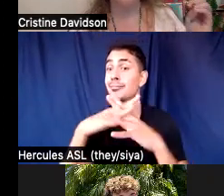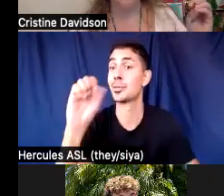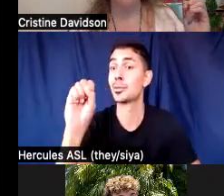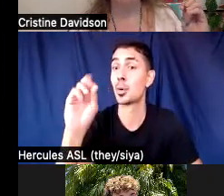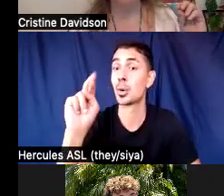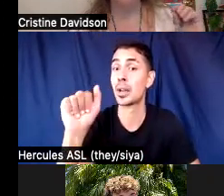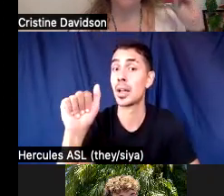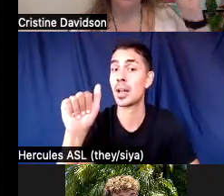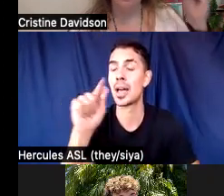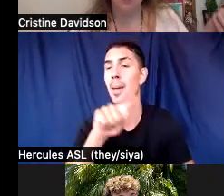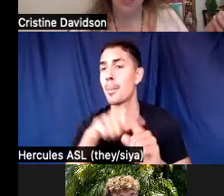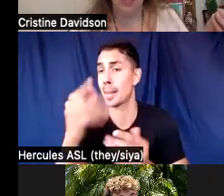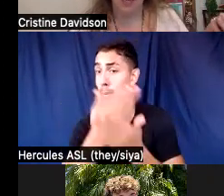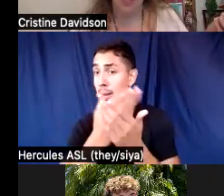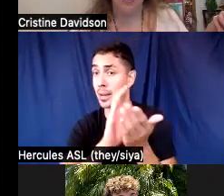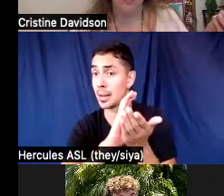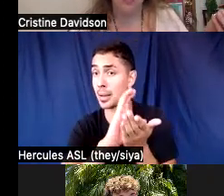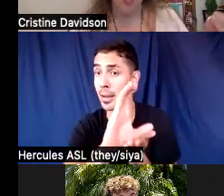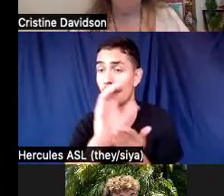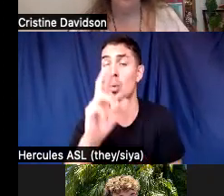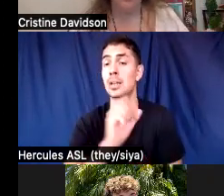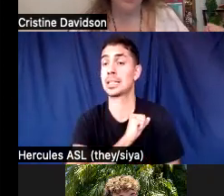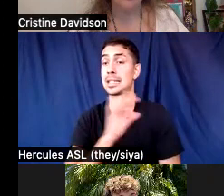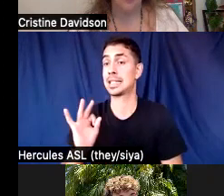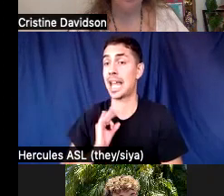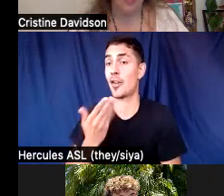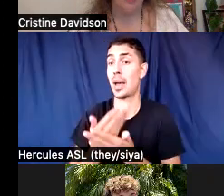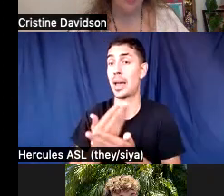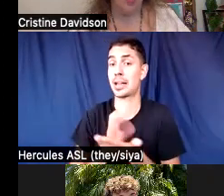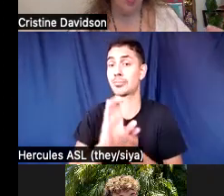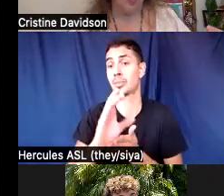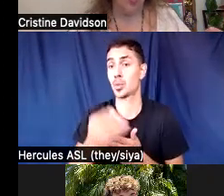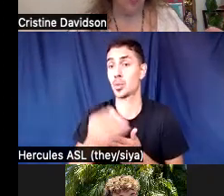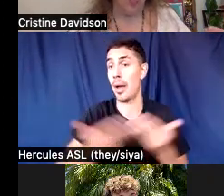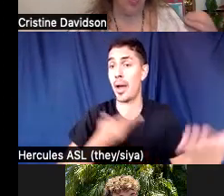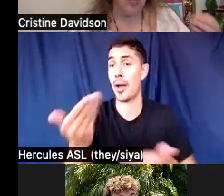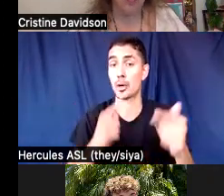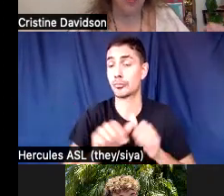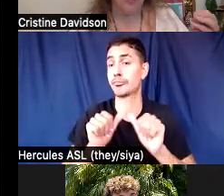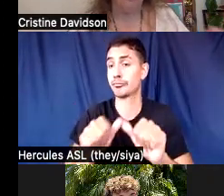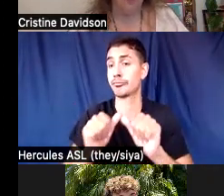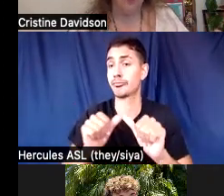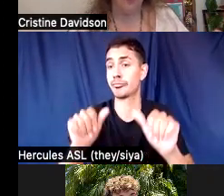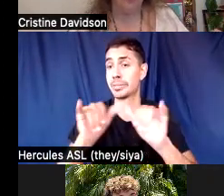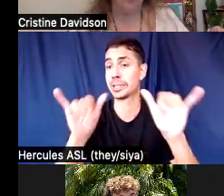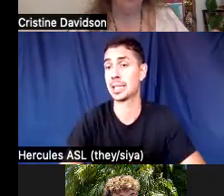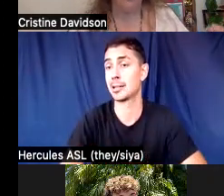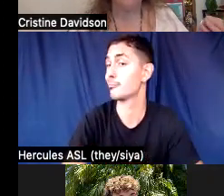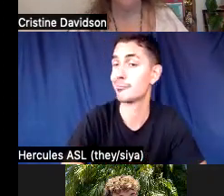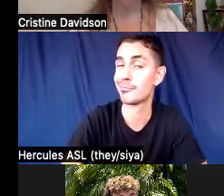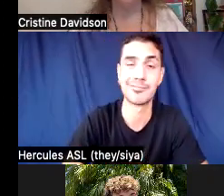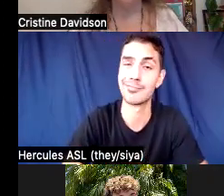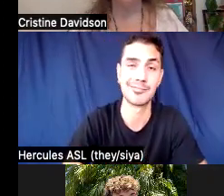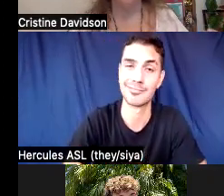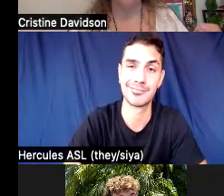hire the staff to be able to keep up with the database. So it has not been, 100% foolproof, but